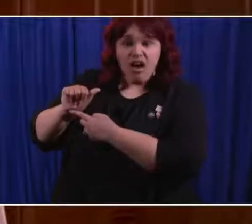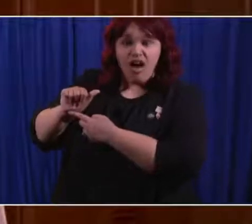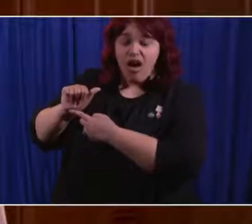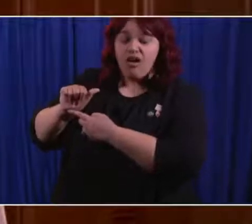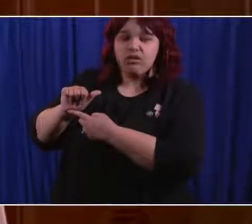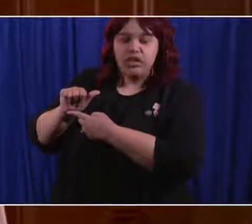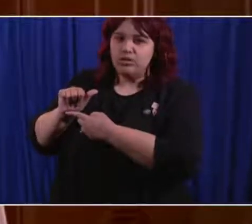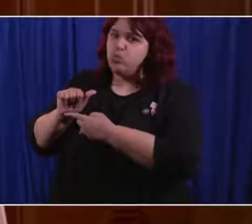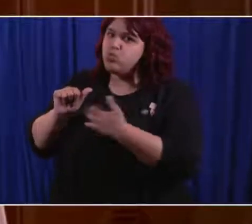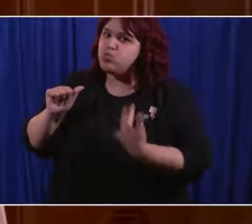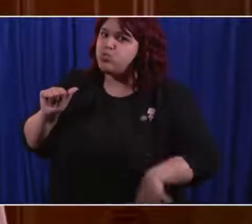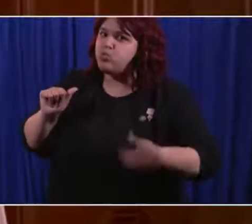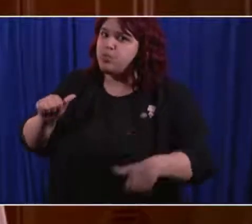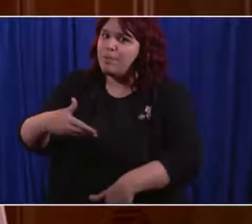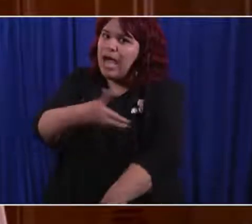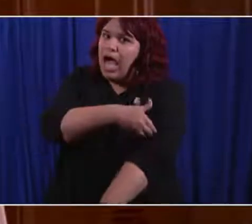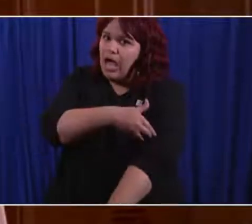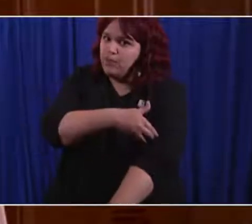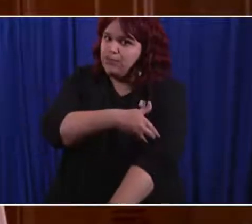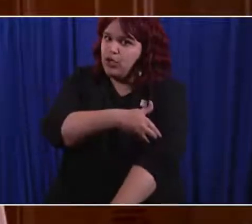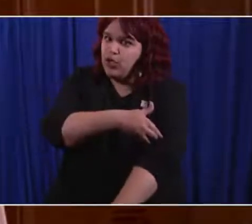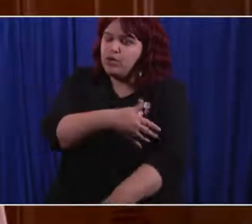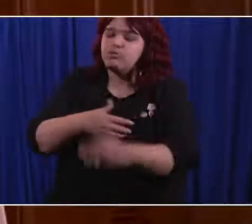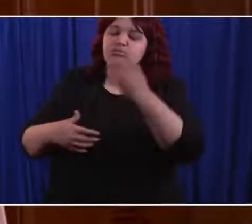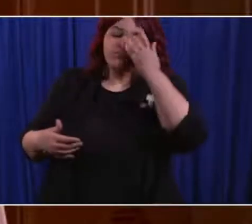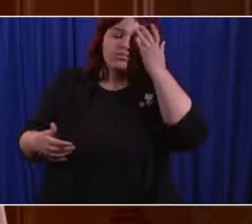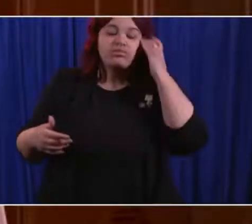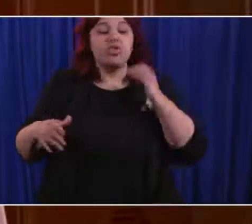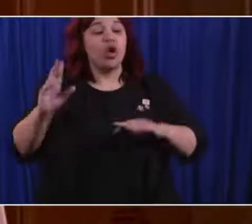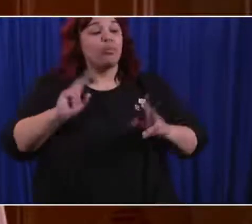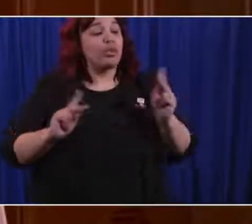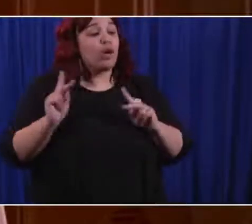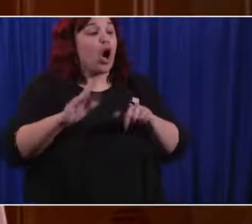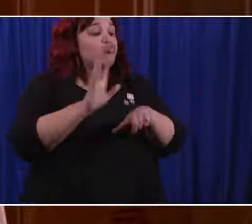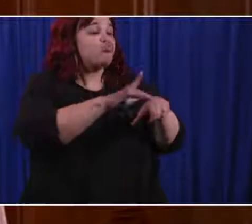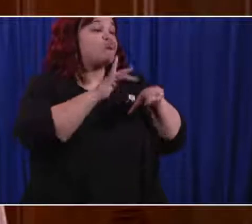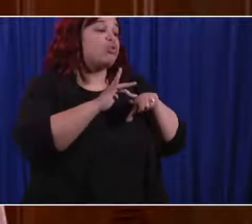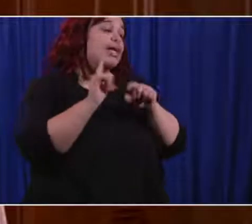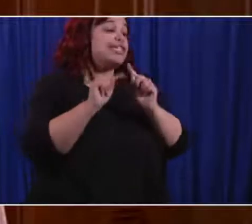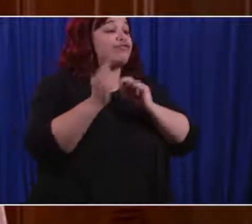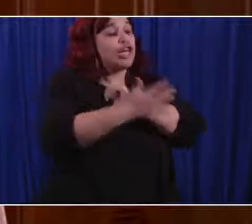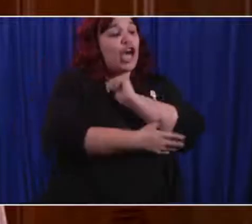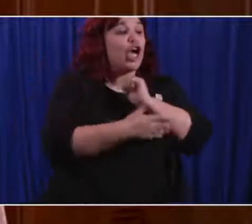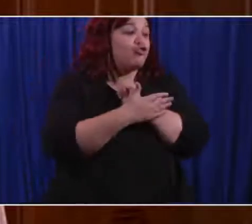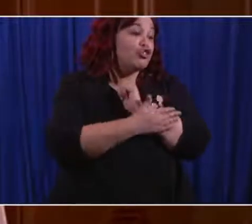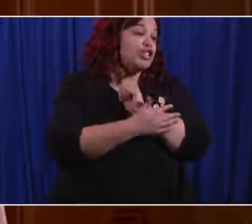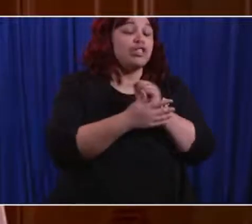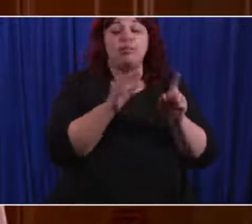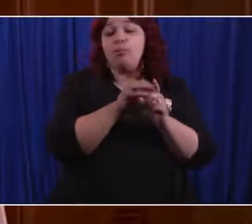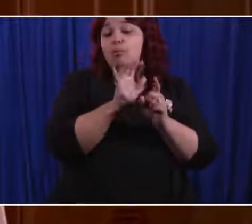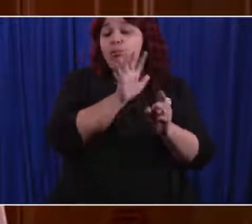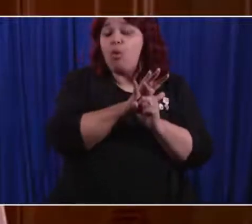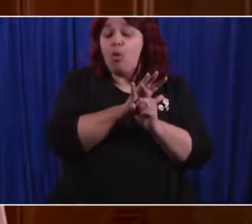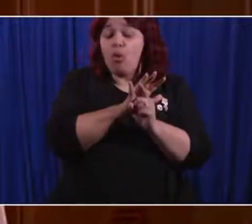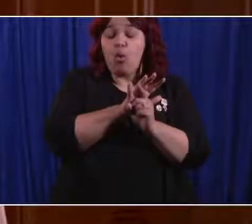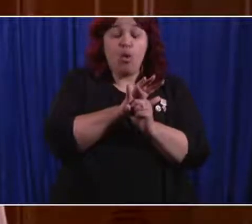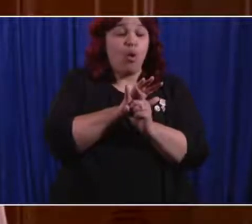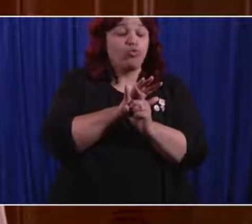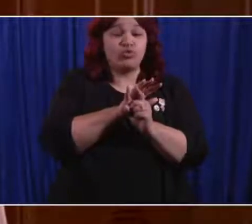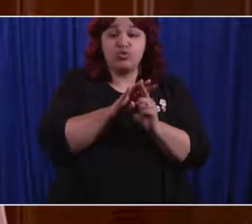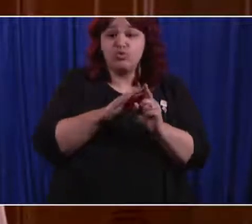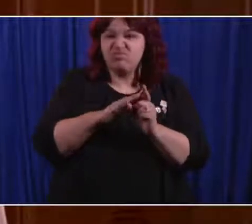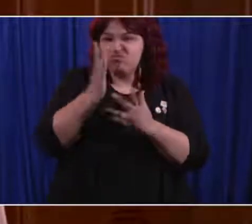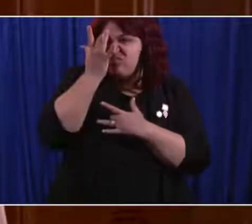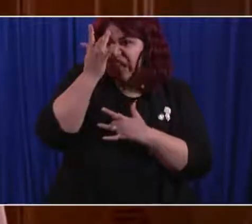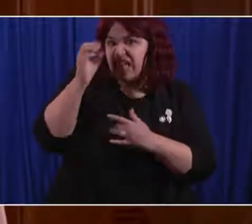areas. And while we don't think the risk is high, they are being monitored. And I'm going to ask in a moment Dr. Vanderhoff to